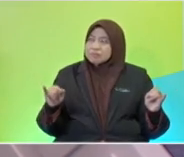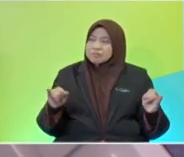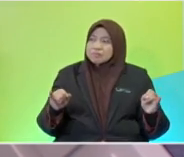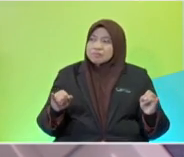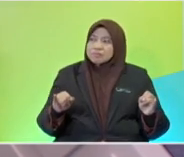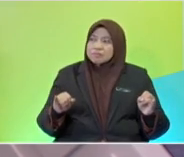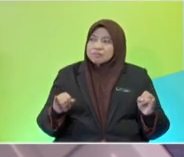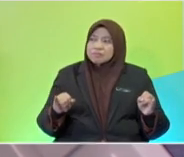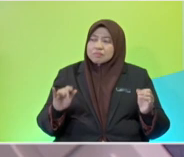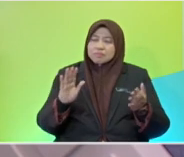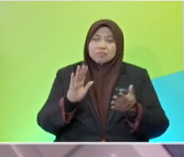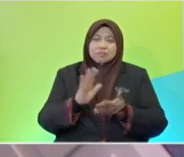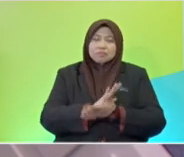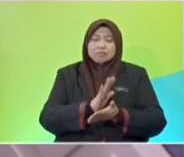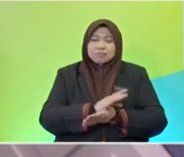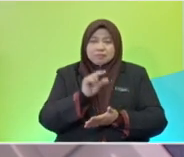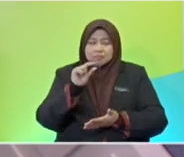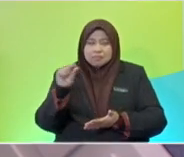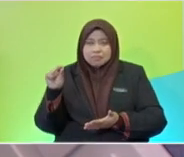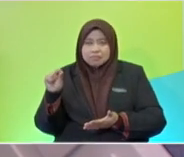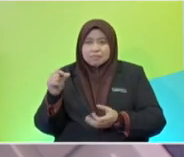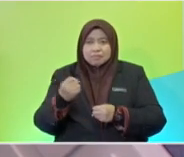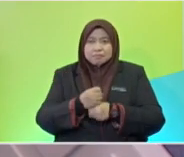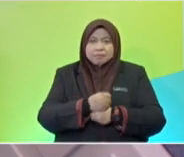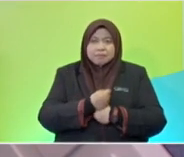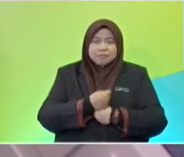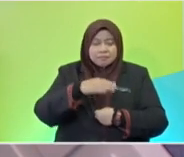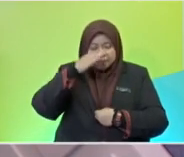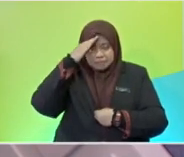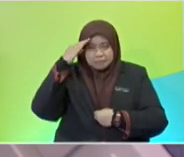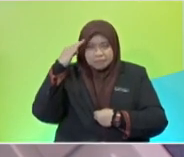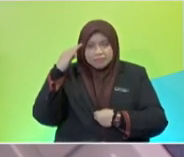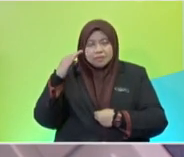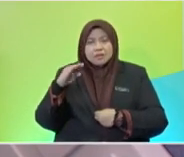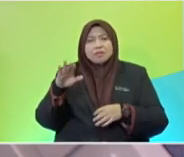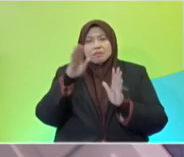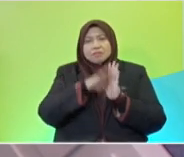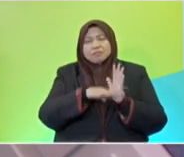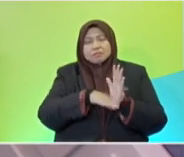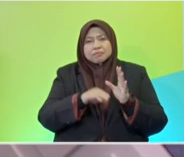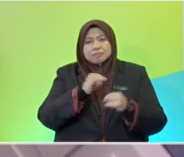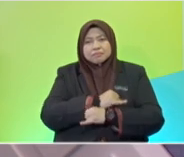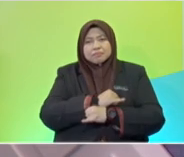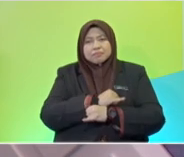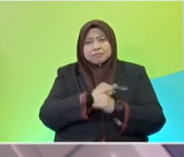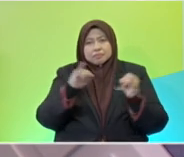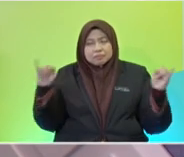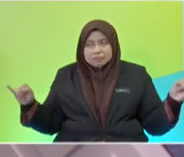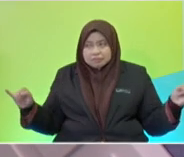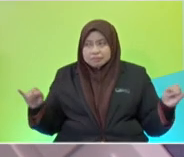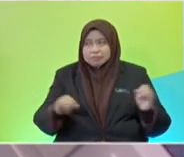clarity of shadow formed by the object made with tracing paper is less